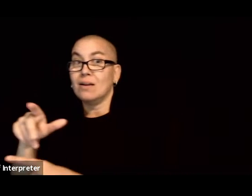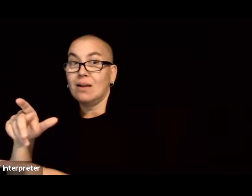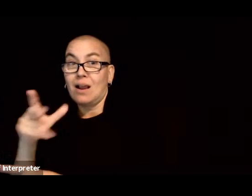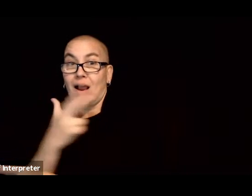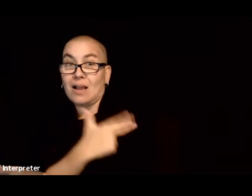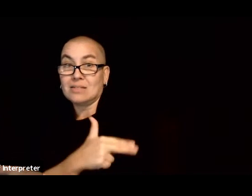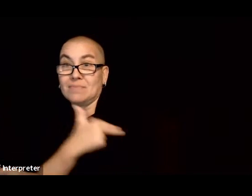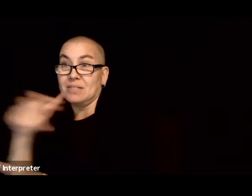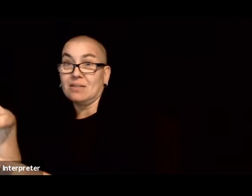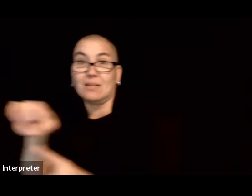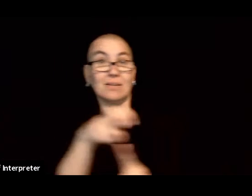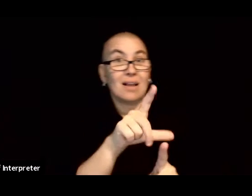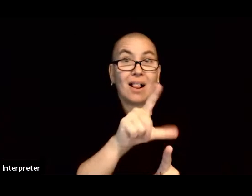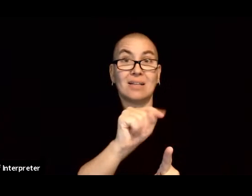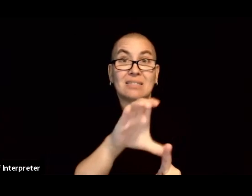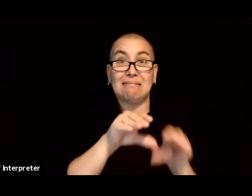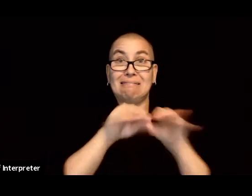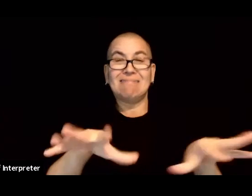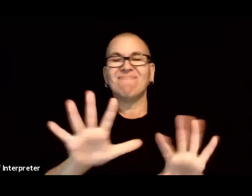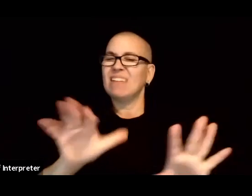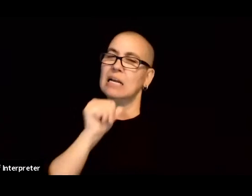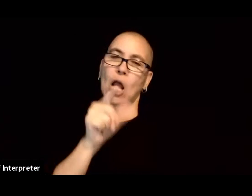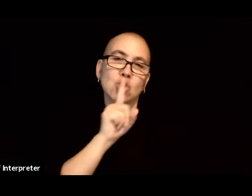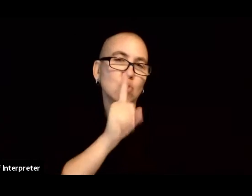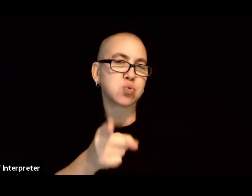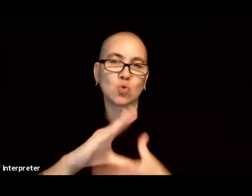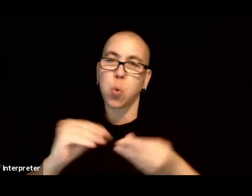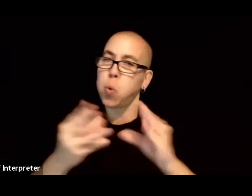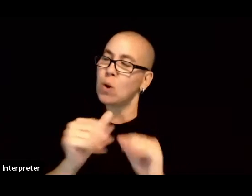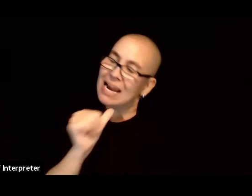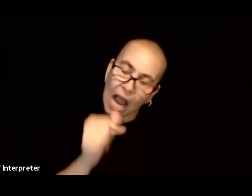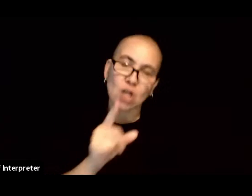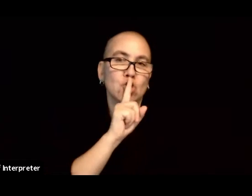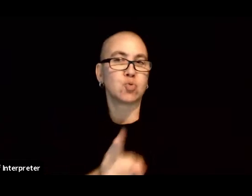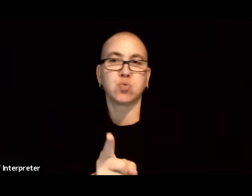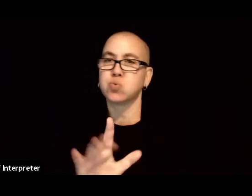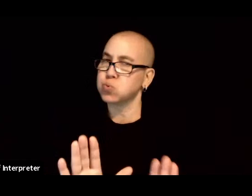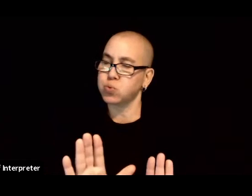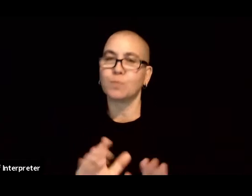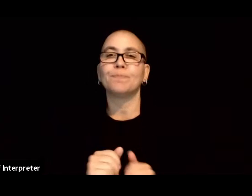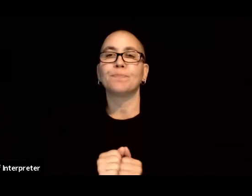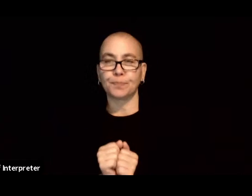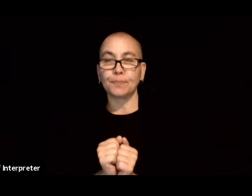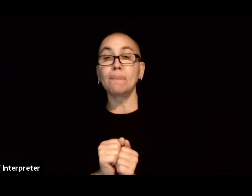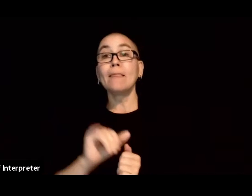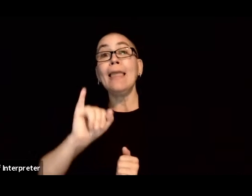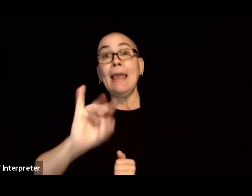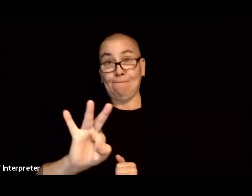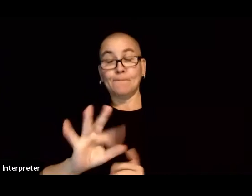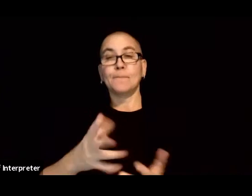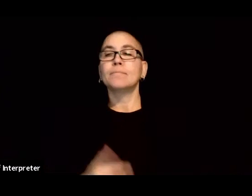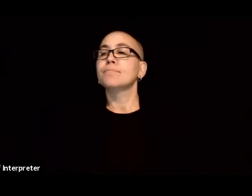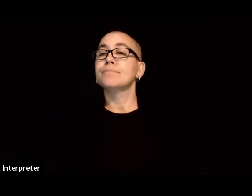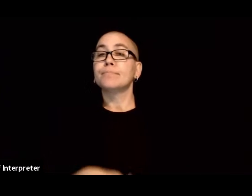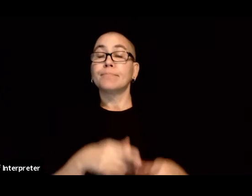situations in which a resident case was the first case in a facility, which eliminated a lot of